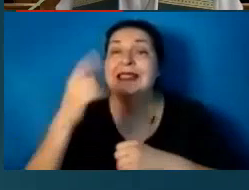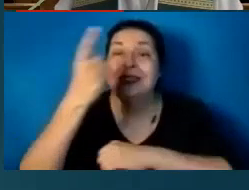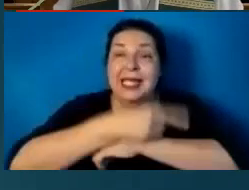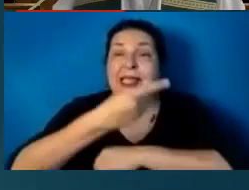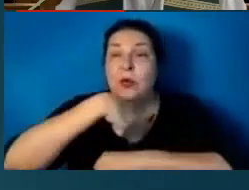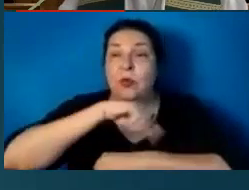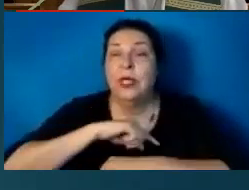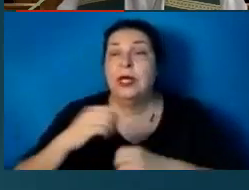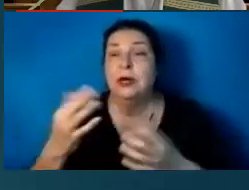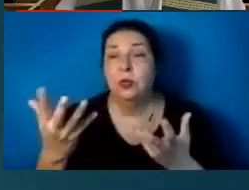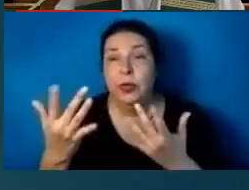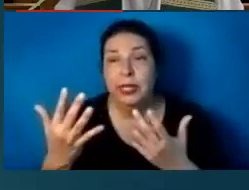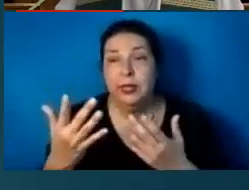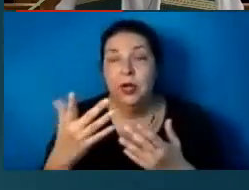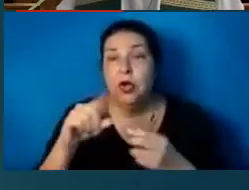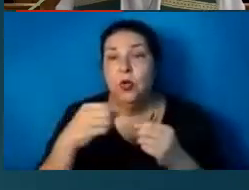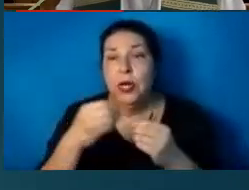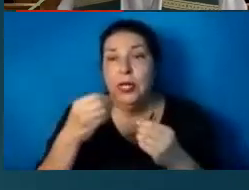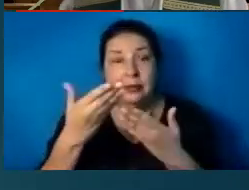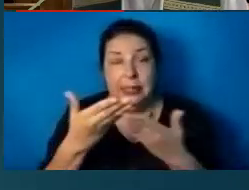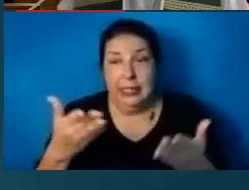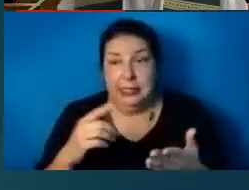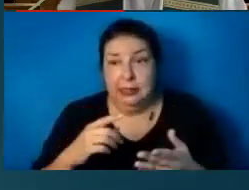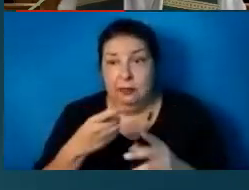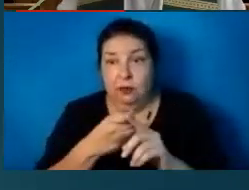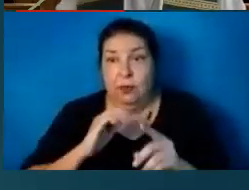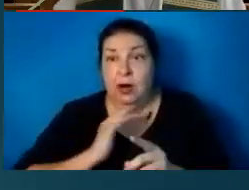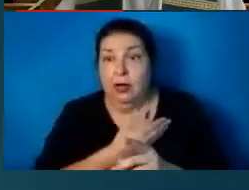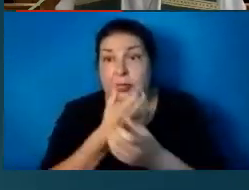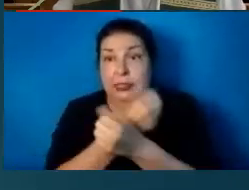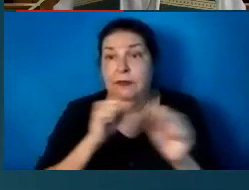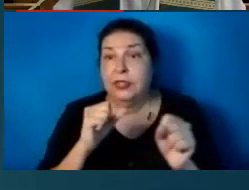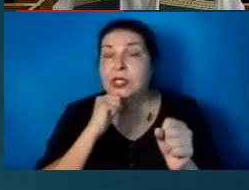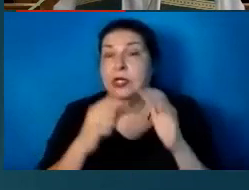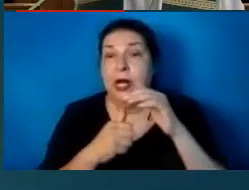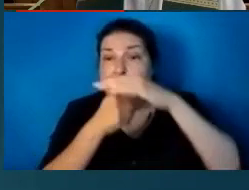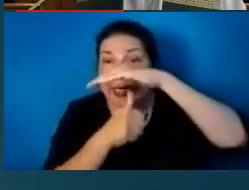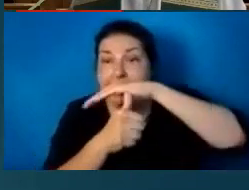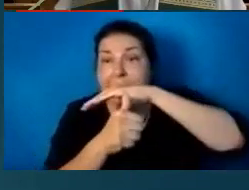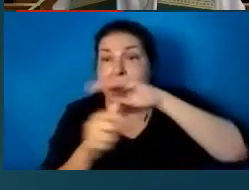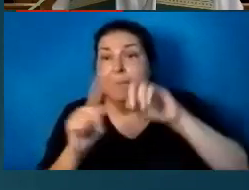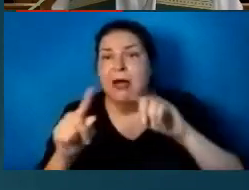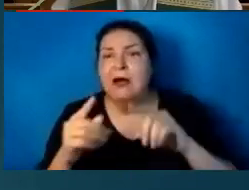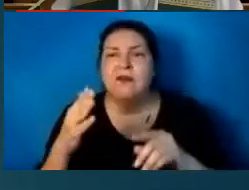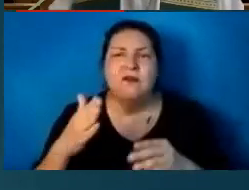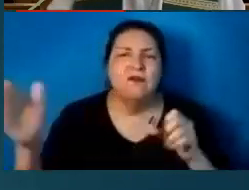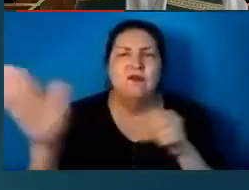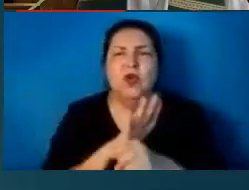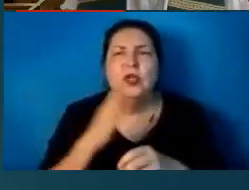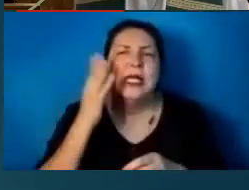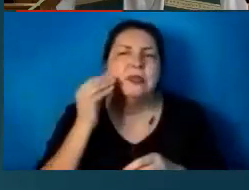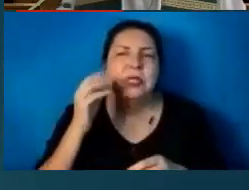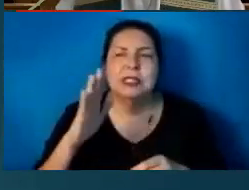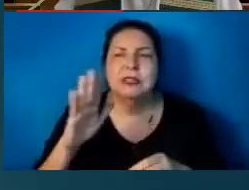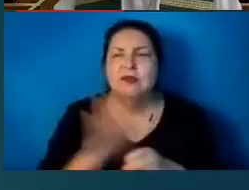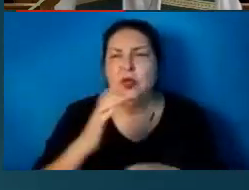the treasures of our salvation are not hidden from us, but fully experienced and fully sensed and